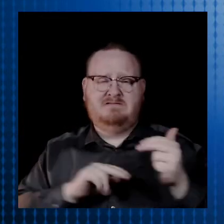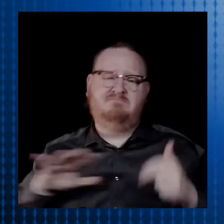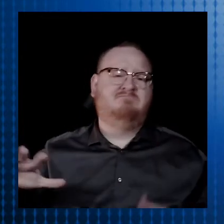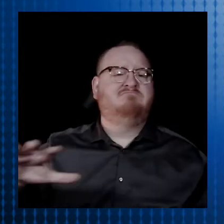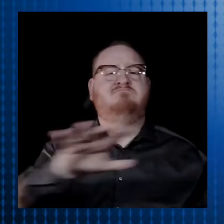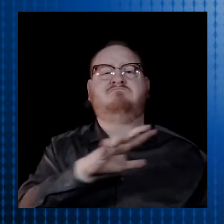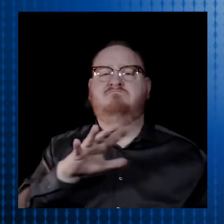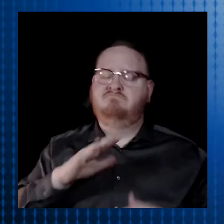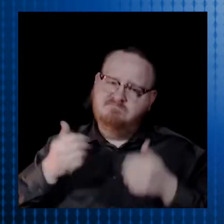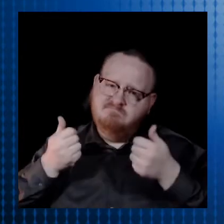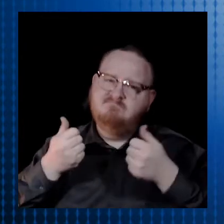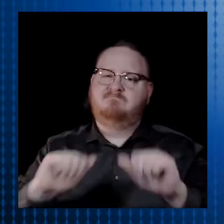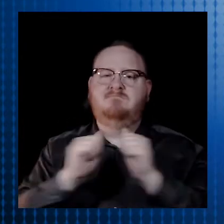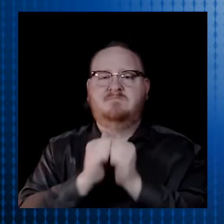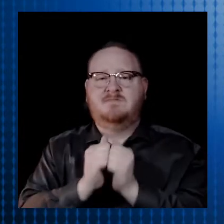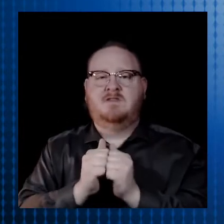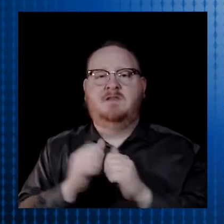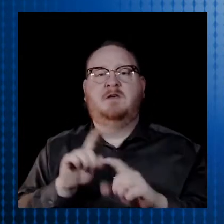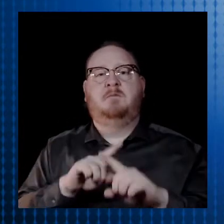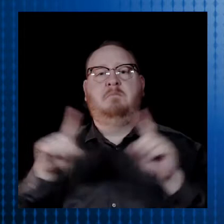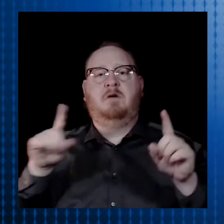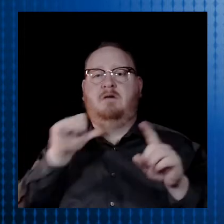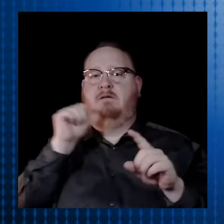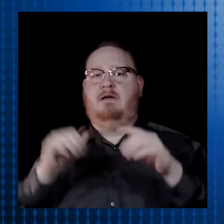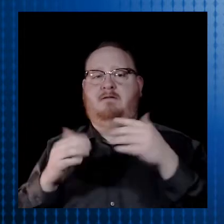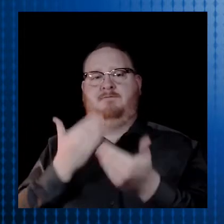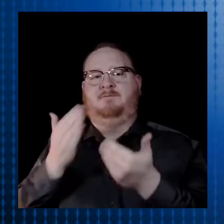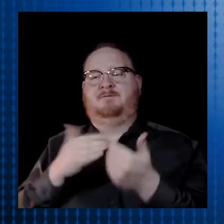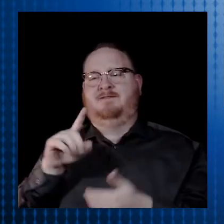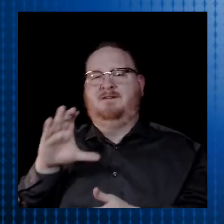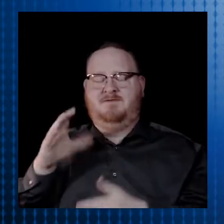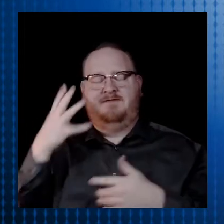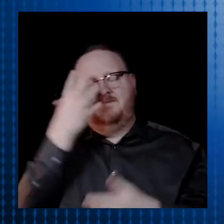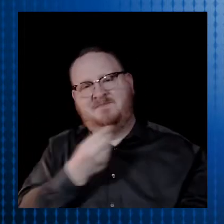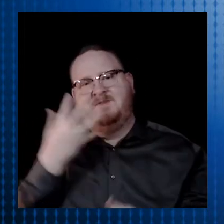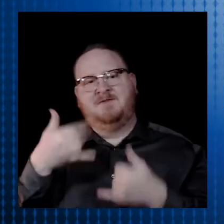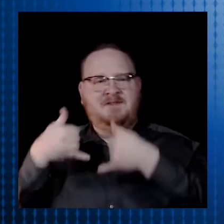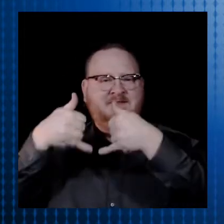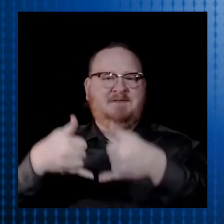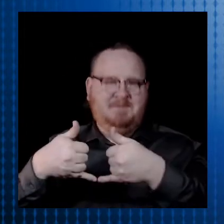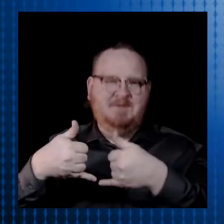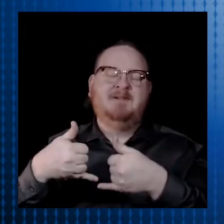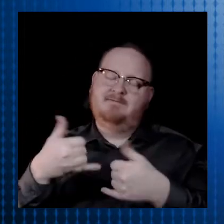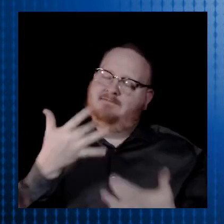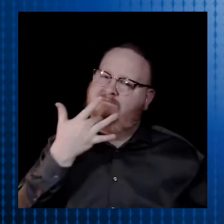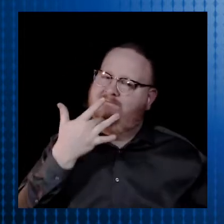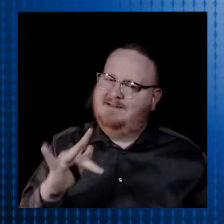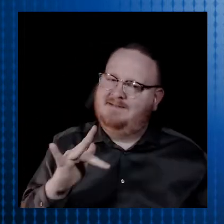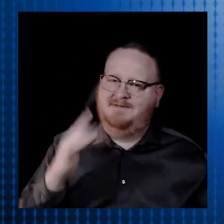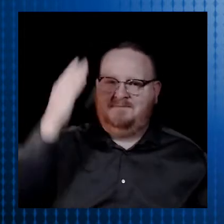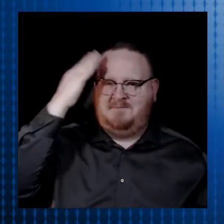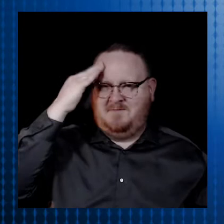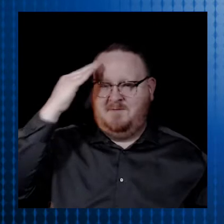since you probably don't have close to 100 of those beautiful awards, luckily we know that the